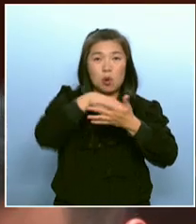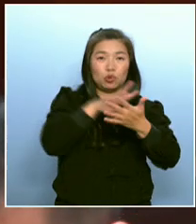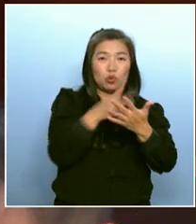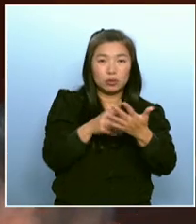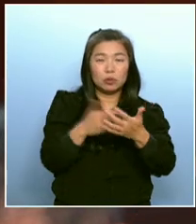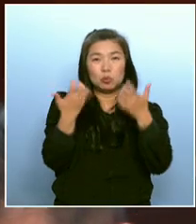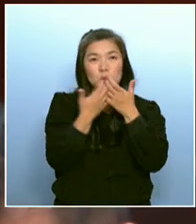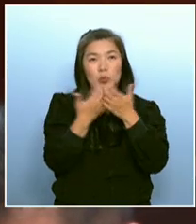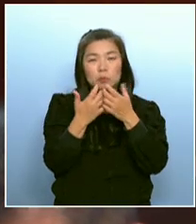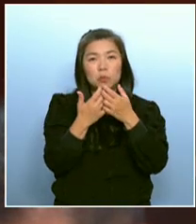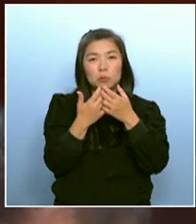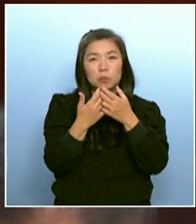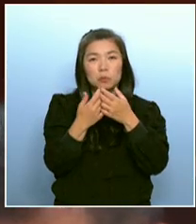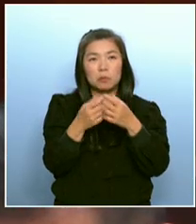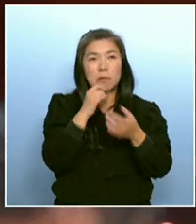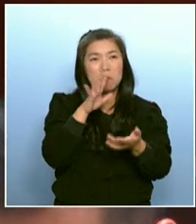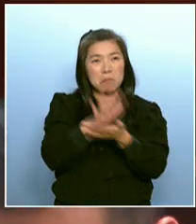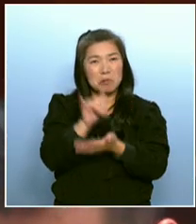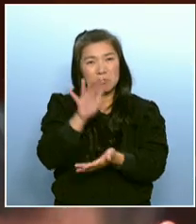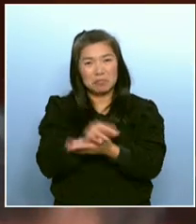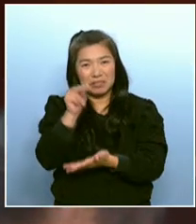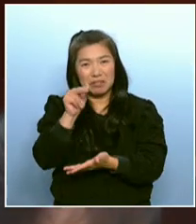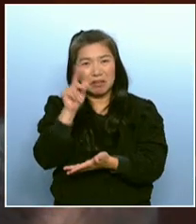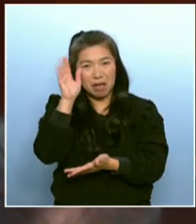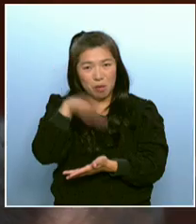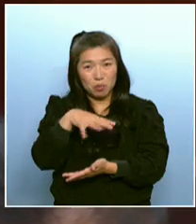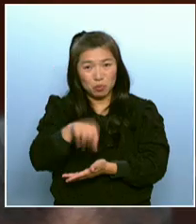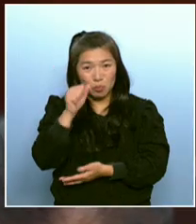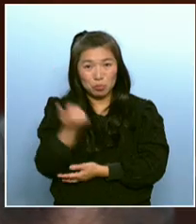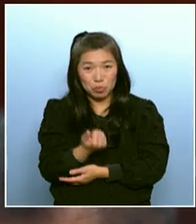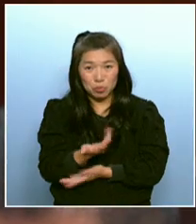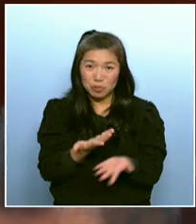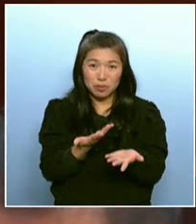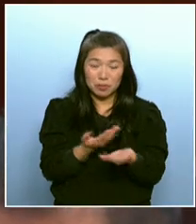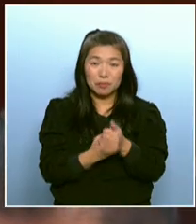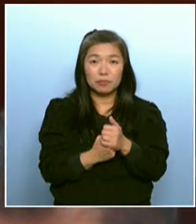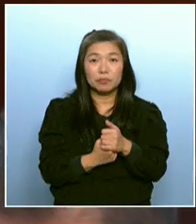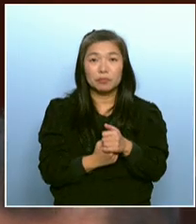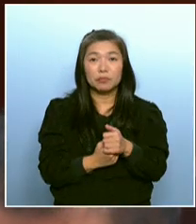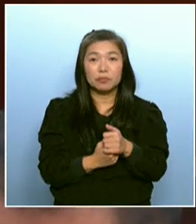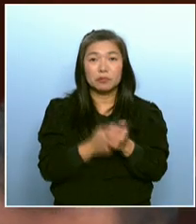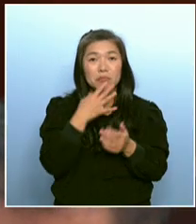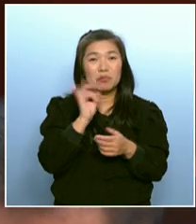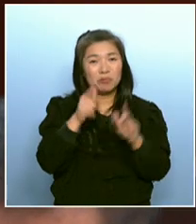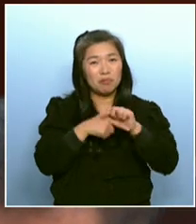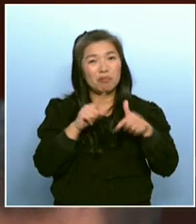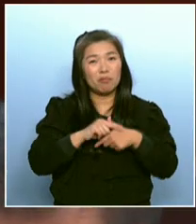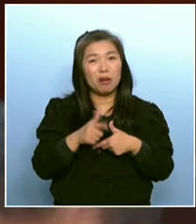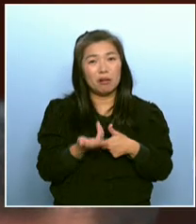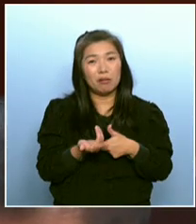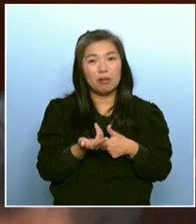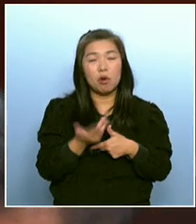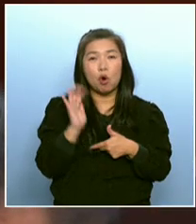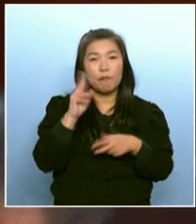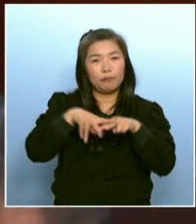Then you'll have to spend time on identifying the operating organization. Will it end up taking 6 to 7 years in